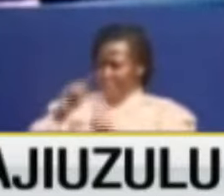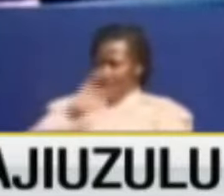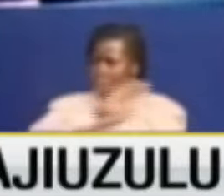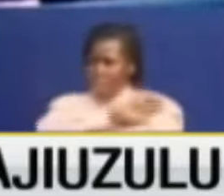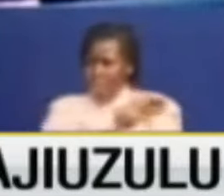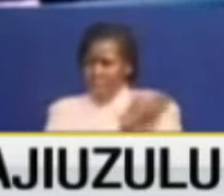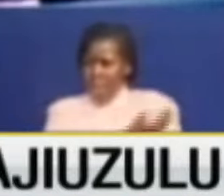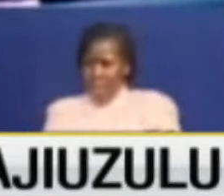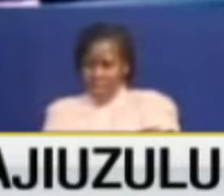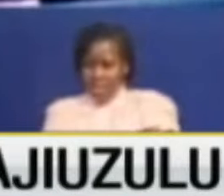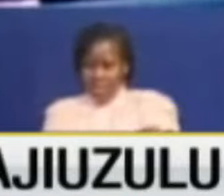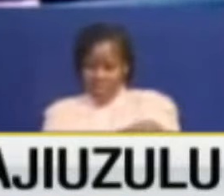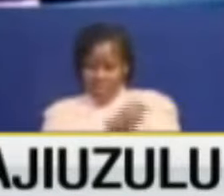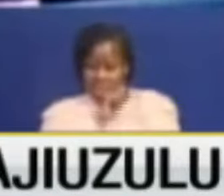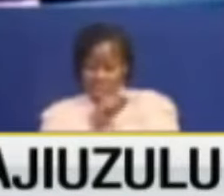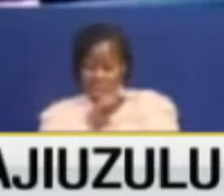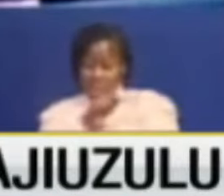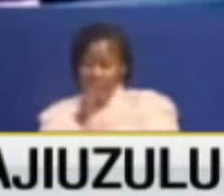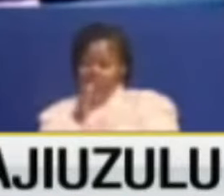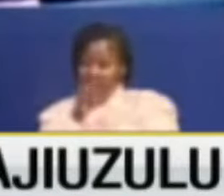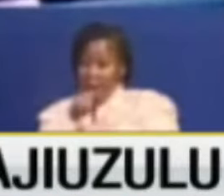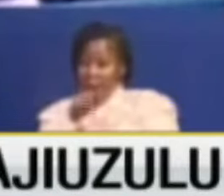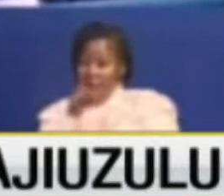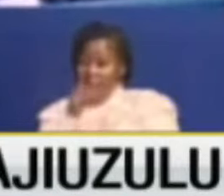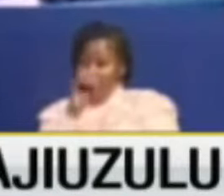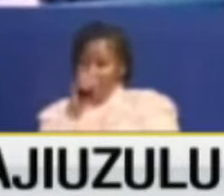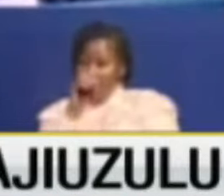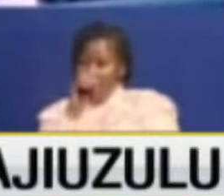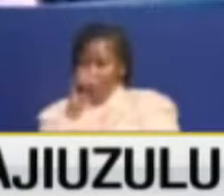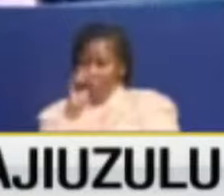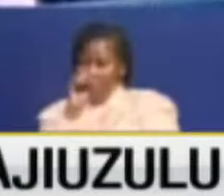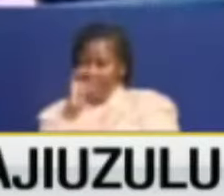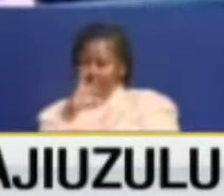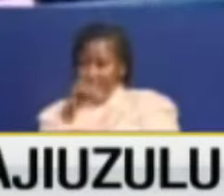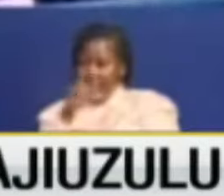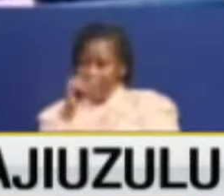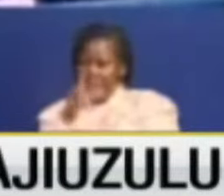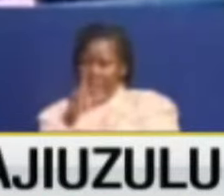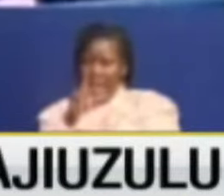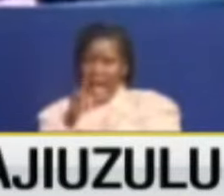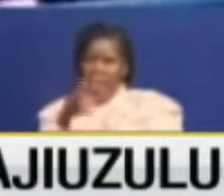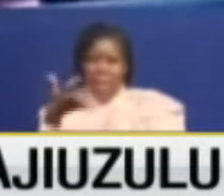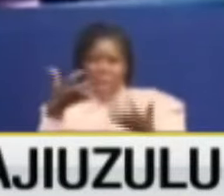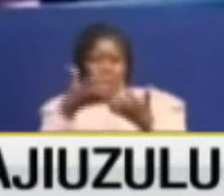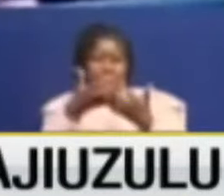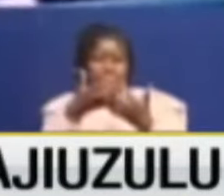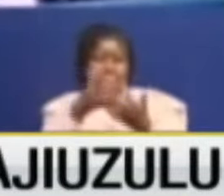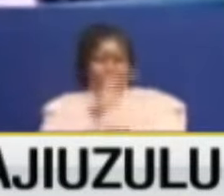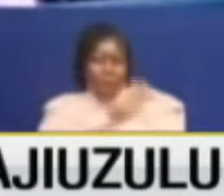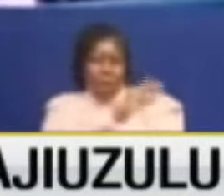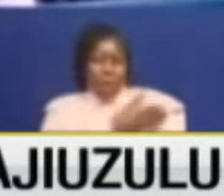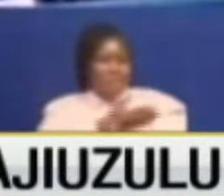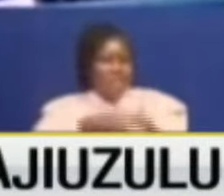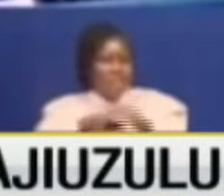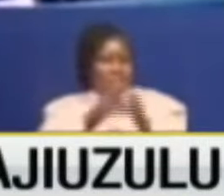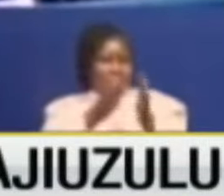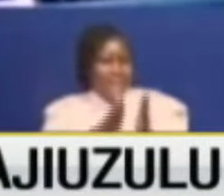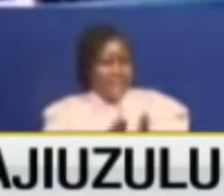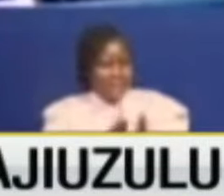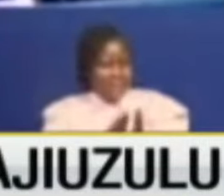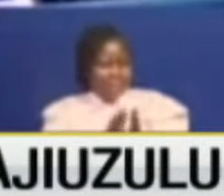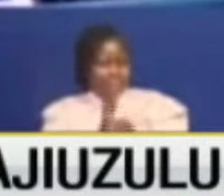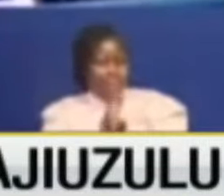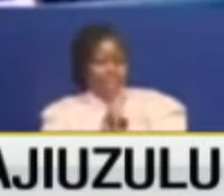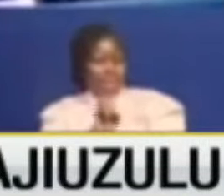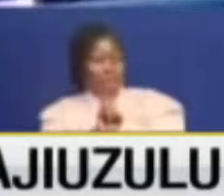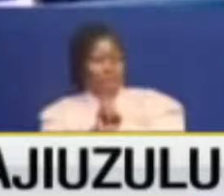of prosecutors. I would juxtapose that with the power of impeachers. He observed,